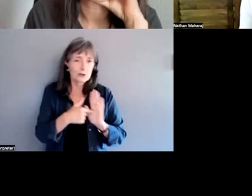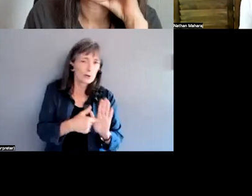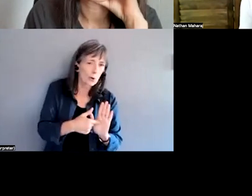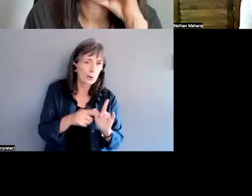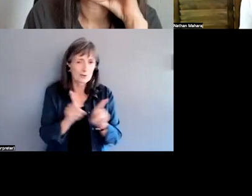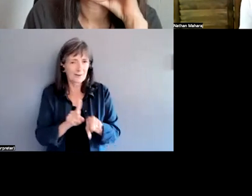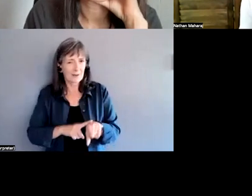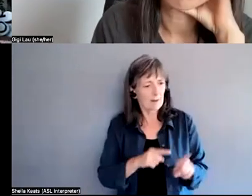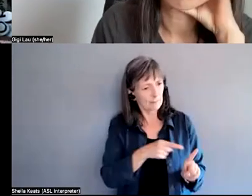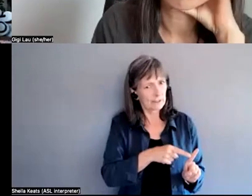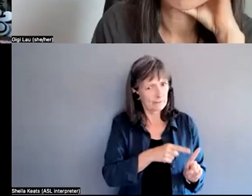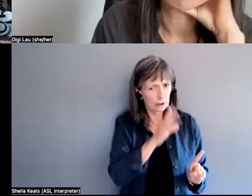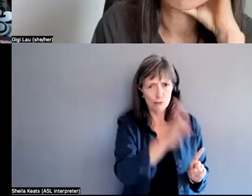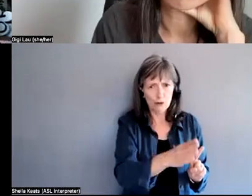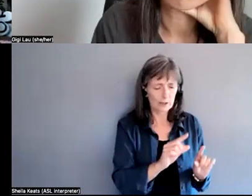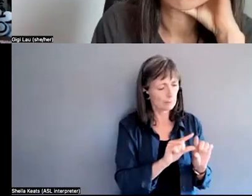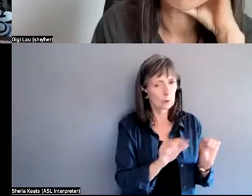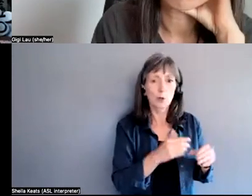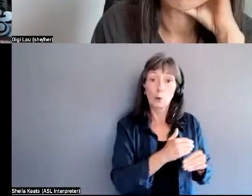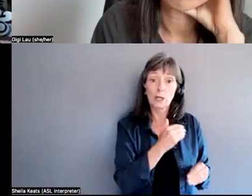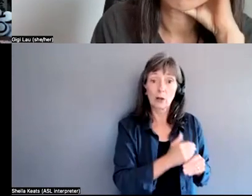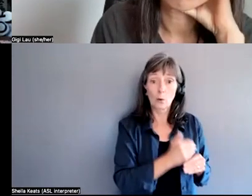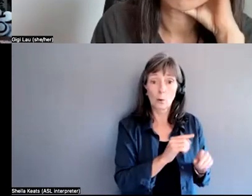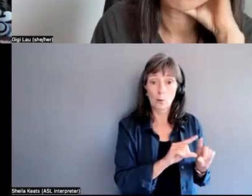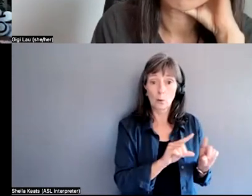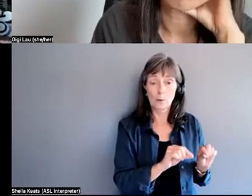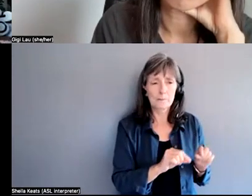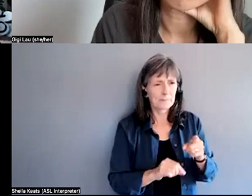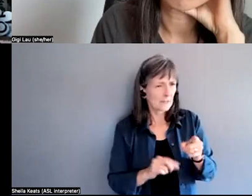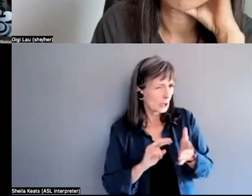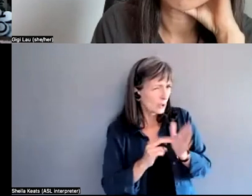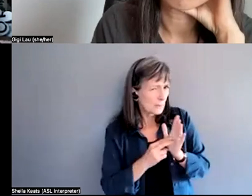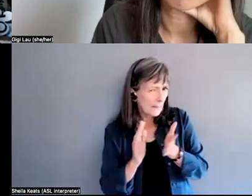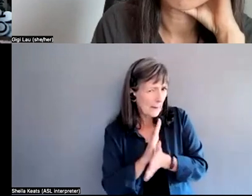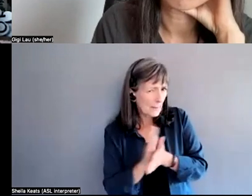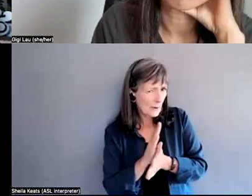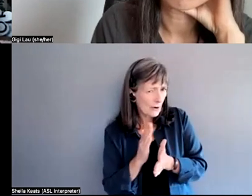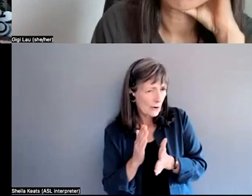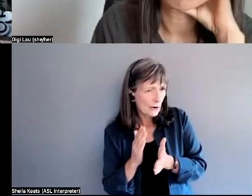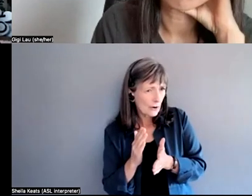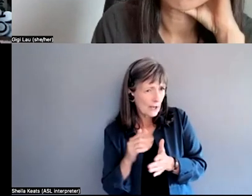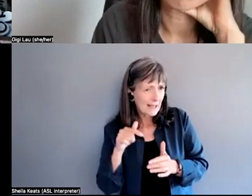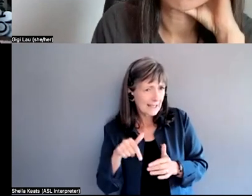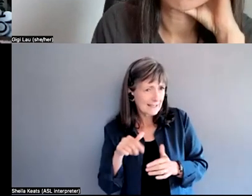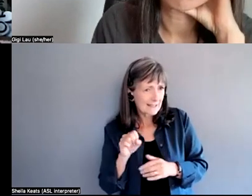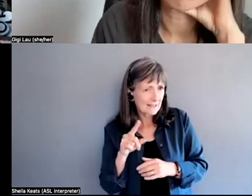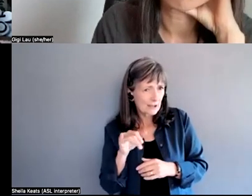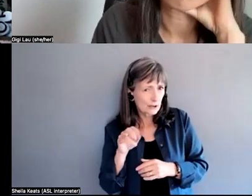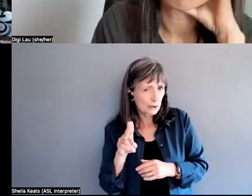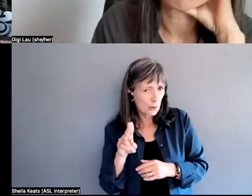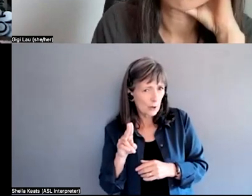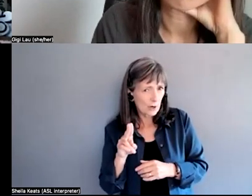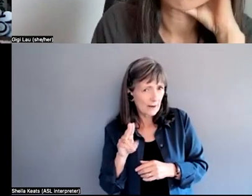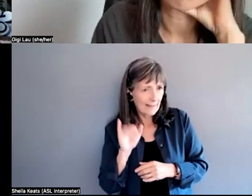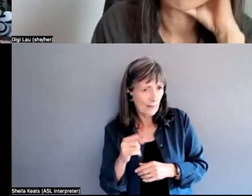very direct. So I don't know. I'm not sure whether you're talking about the paperback, the trade paperback version of this is Kazuo Ishiguro. Yes. Novel